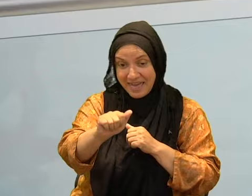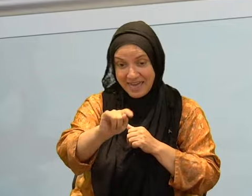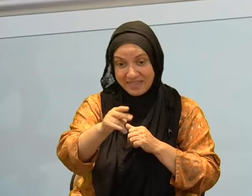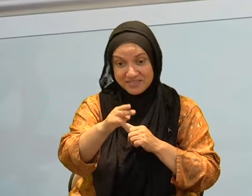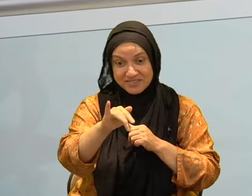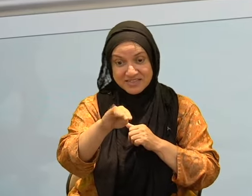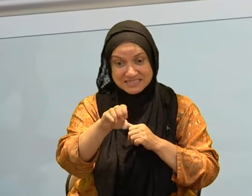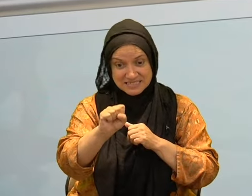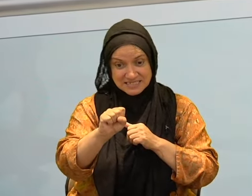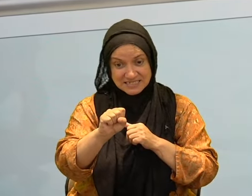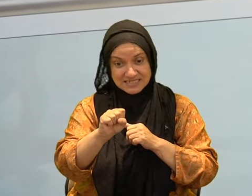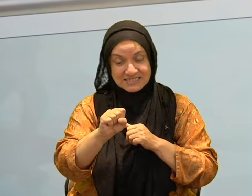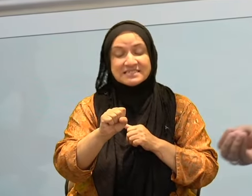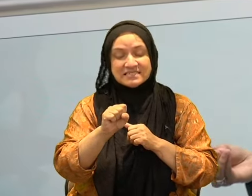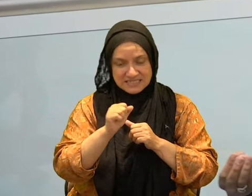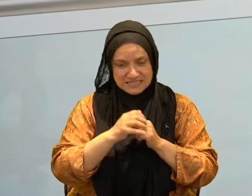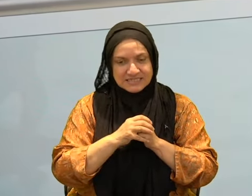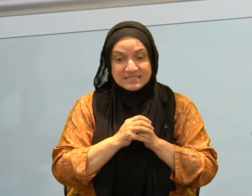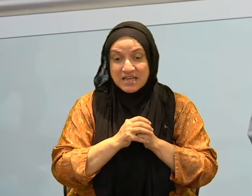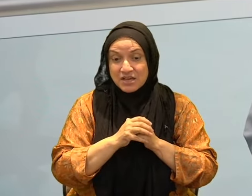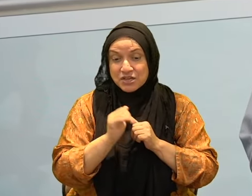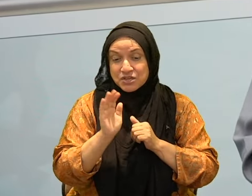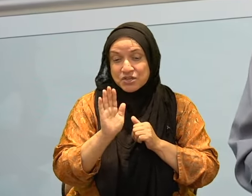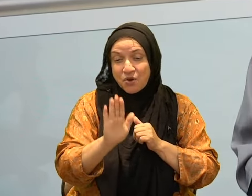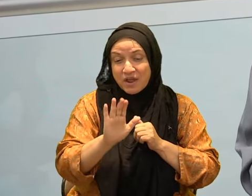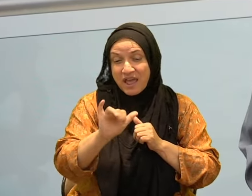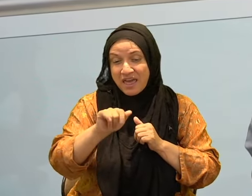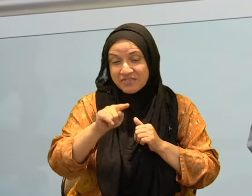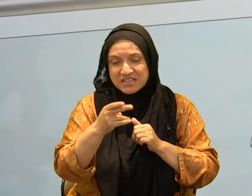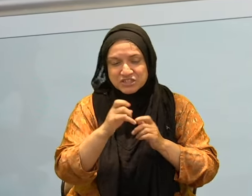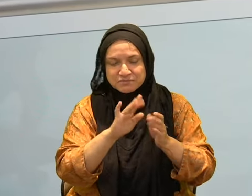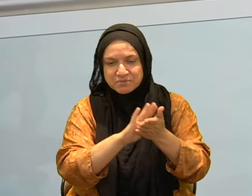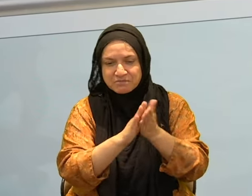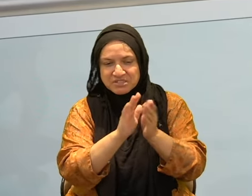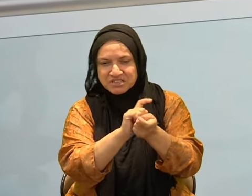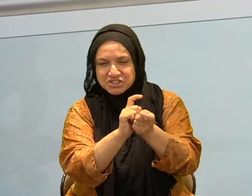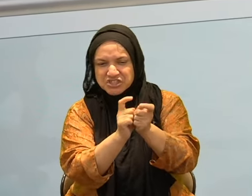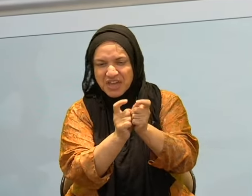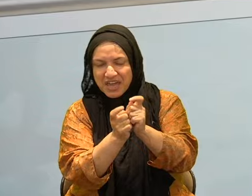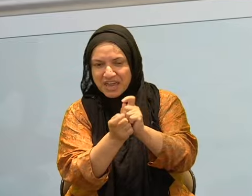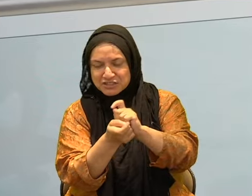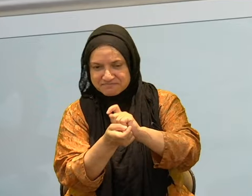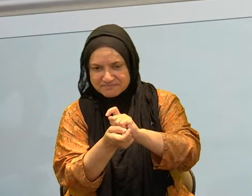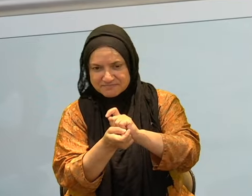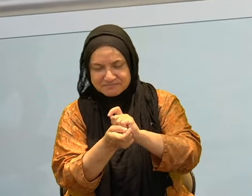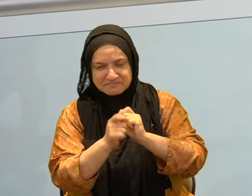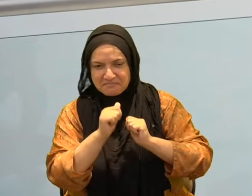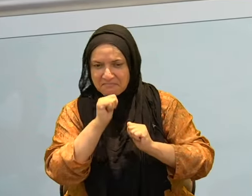I have a noble intention. So shaitan's going to say, well, bring this tactic in.